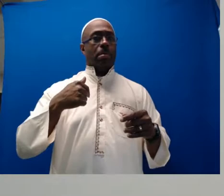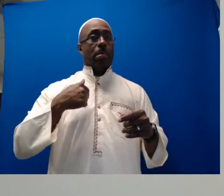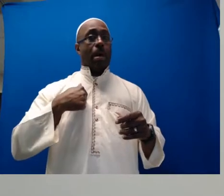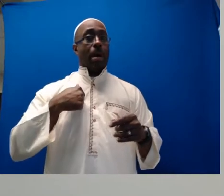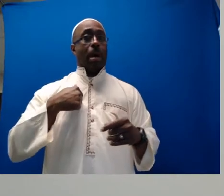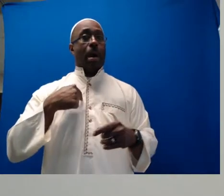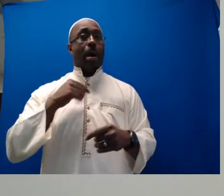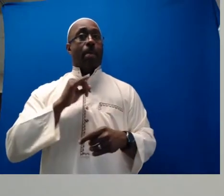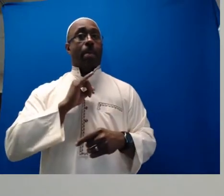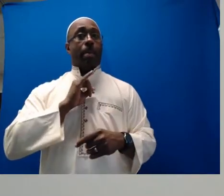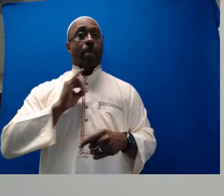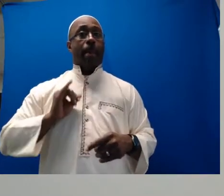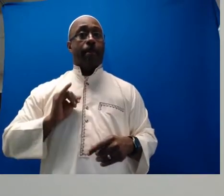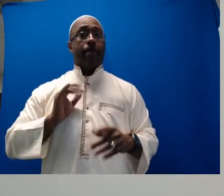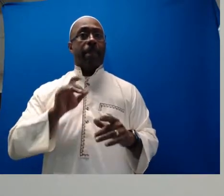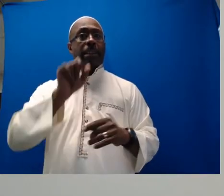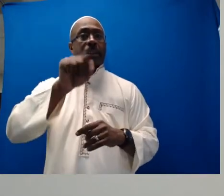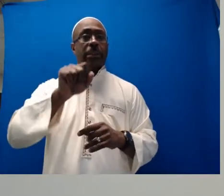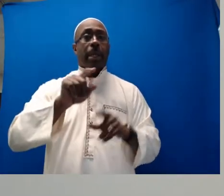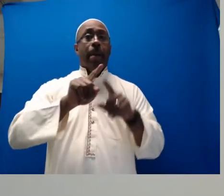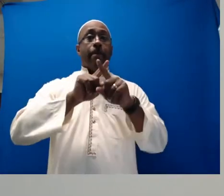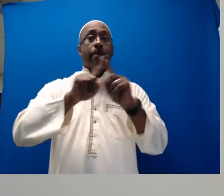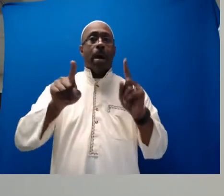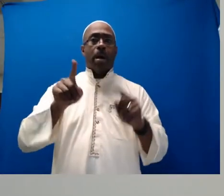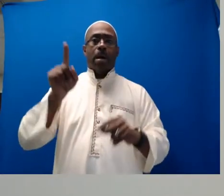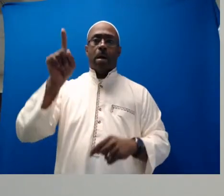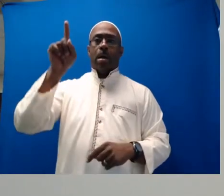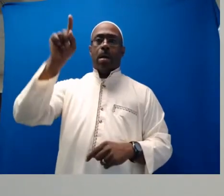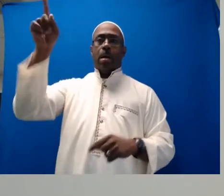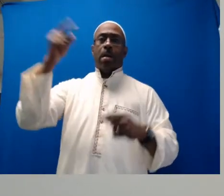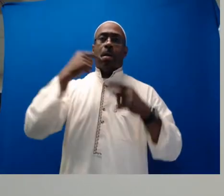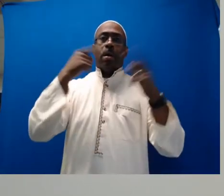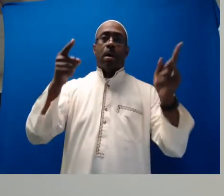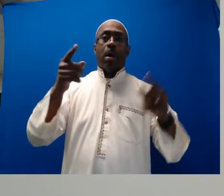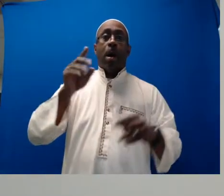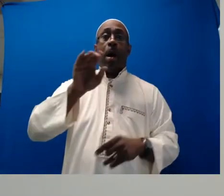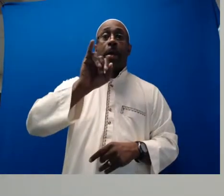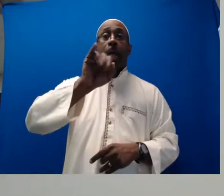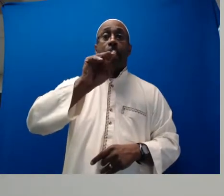but because Allah Rabbul Alameen decreed that there should be an imam for the believers.